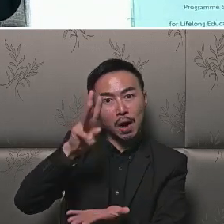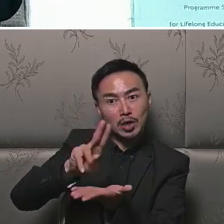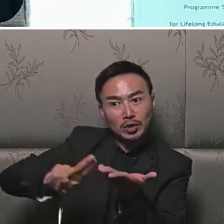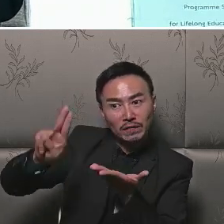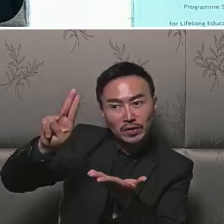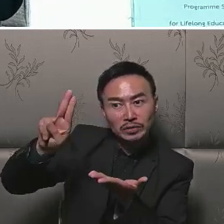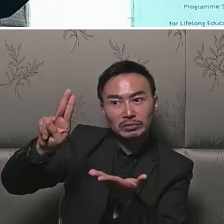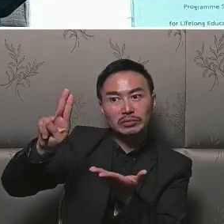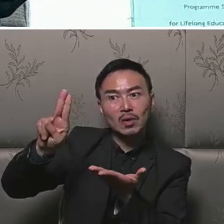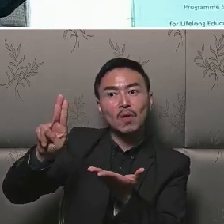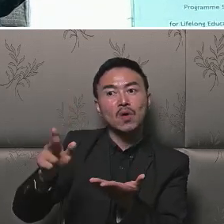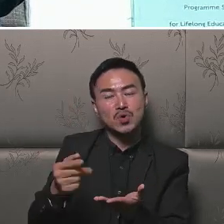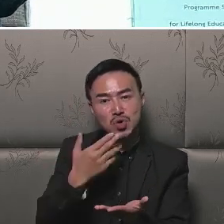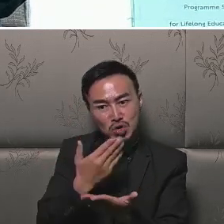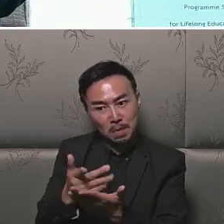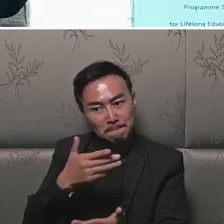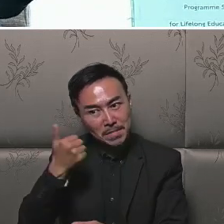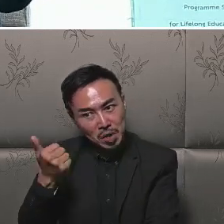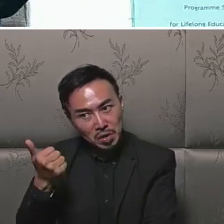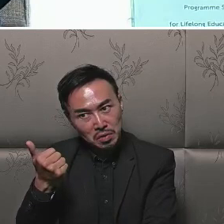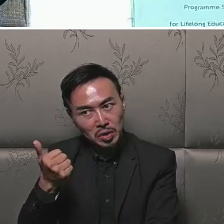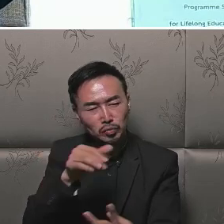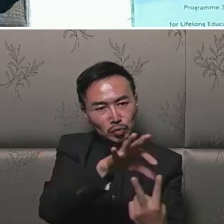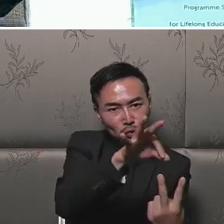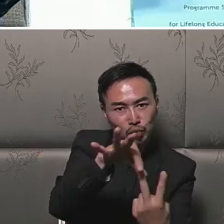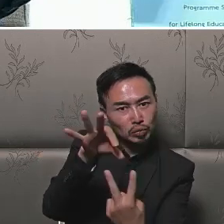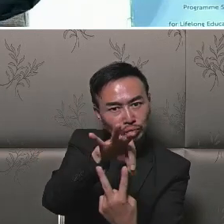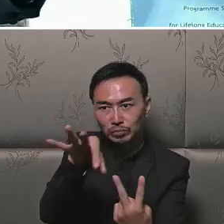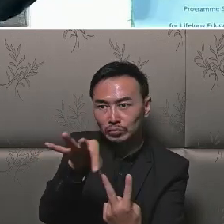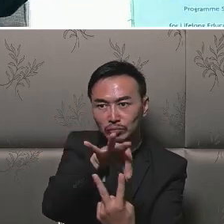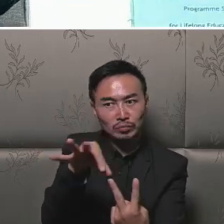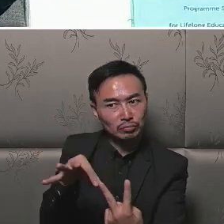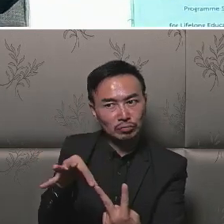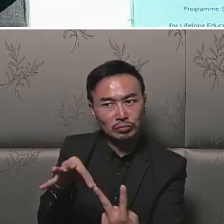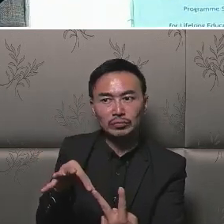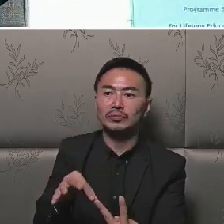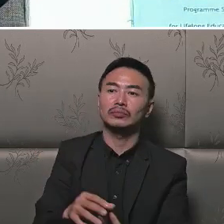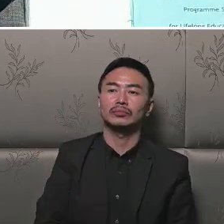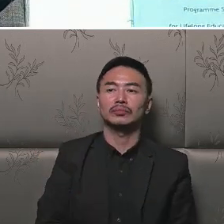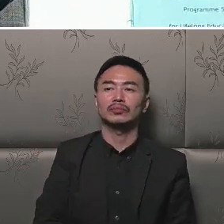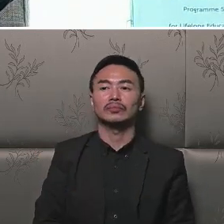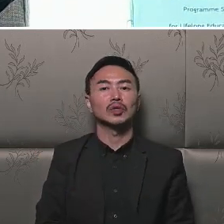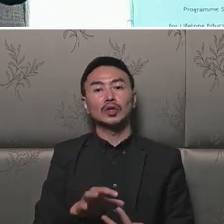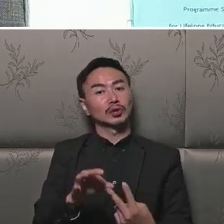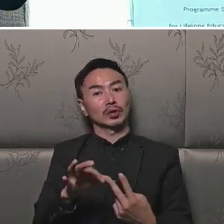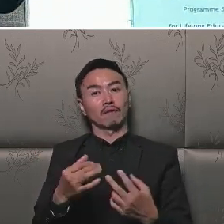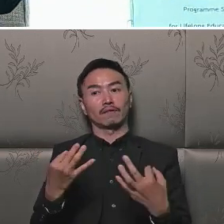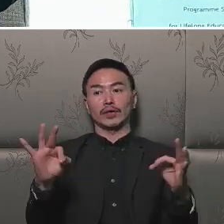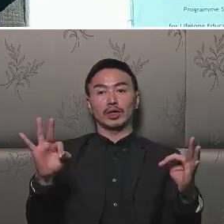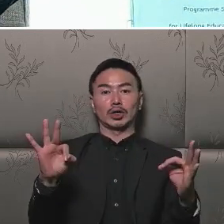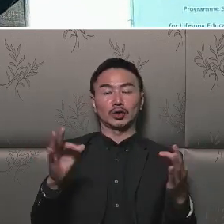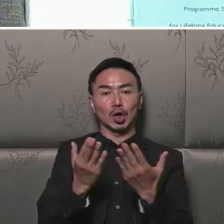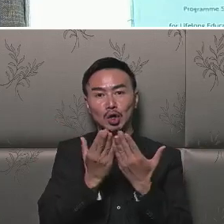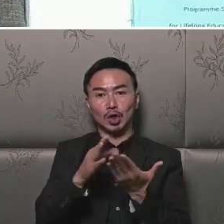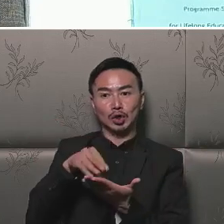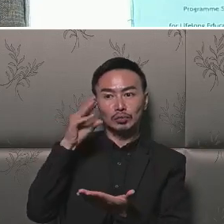of people who have received their degrees through these two systems, or to other systems like